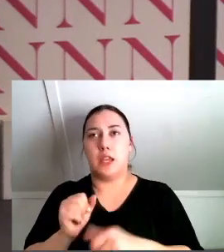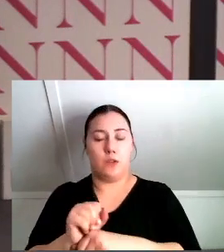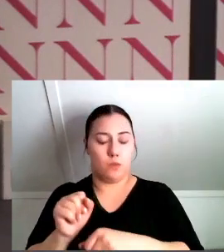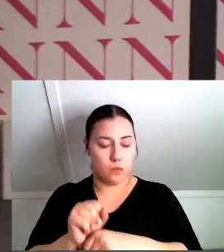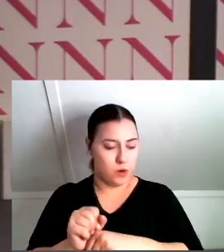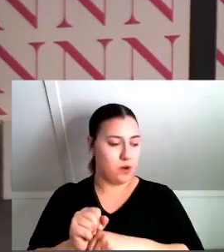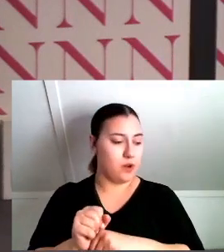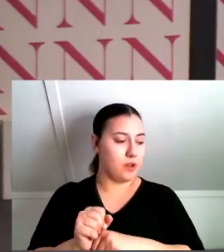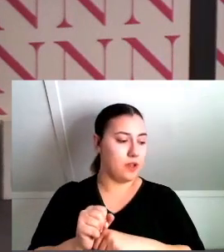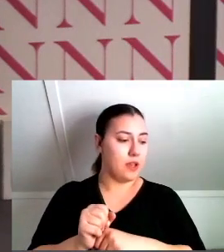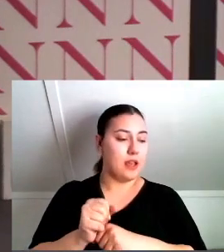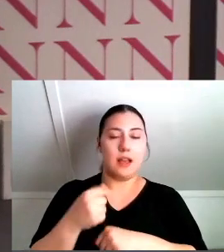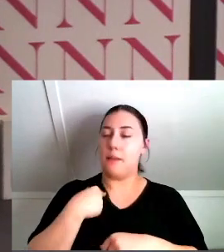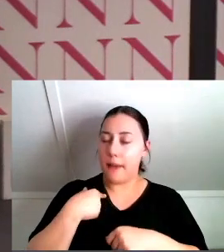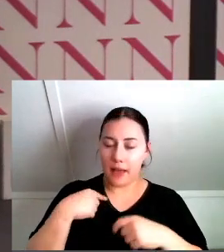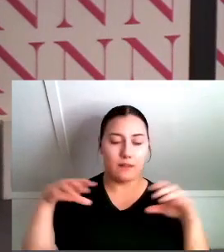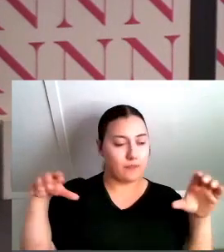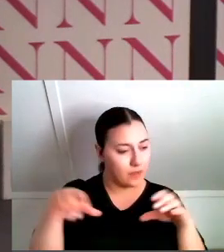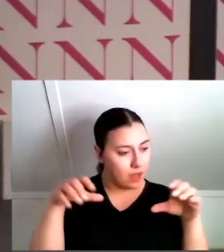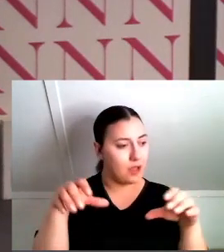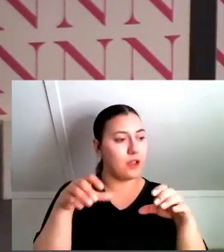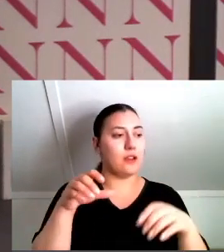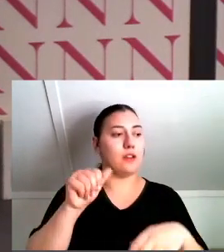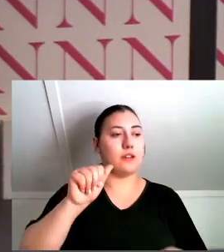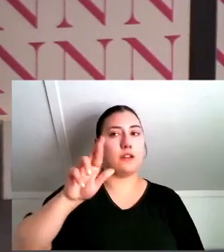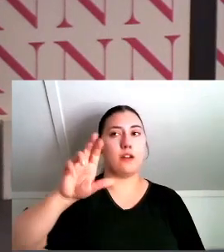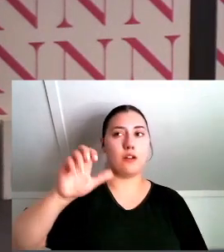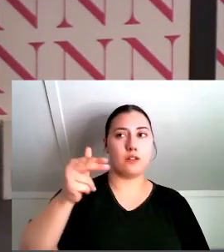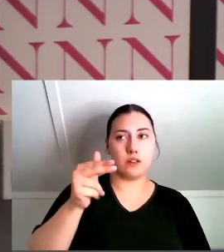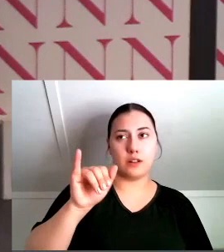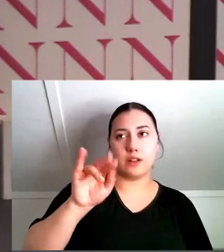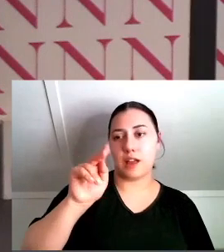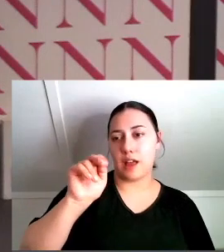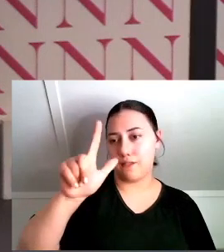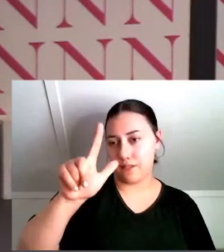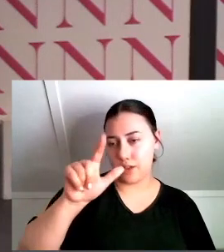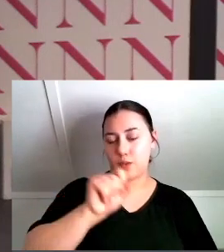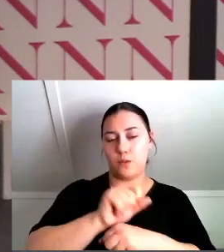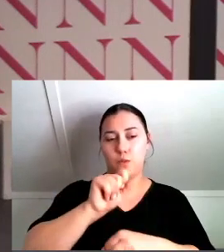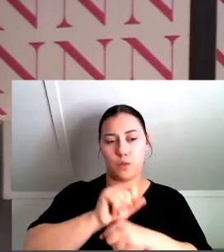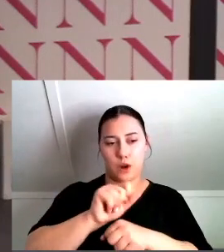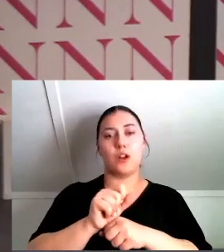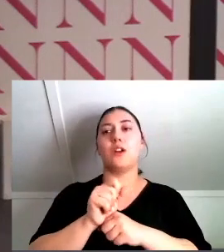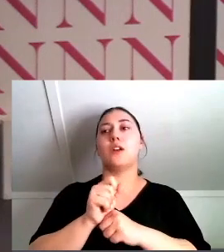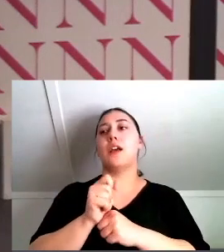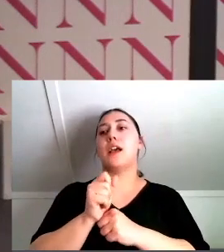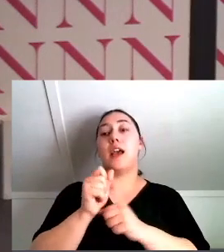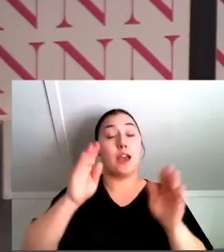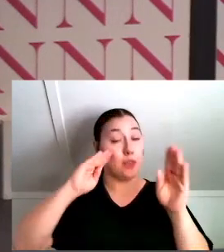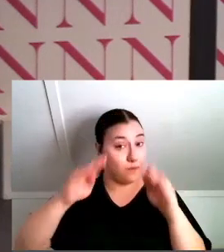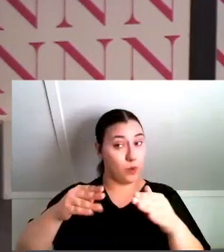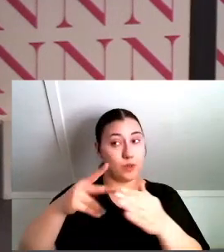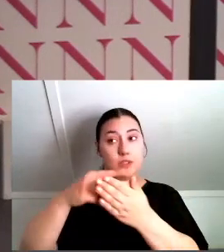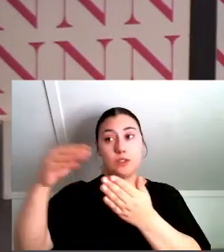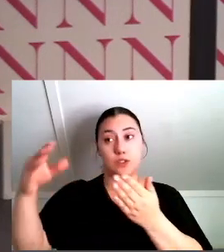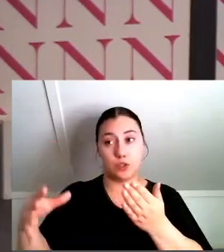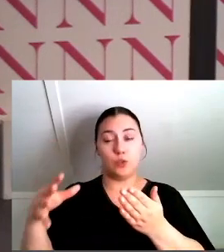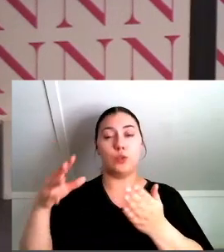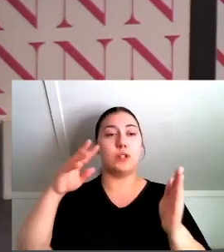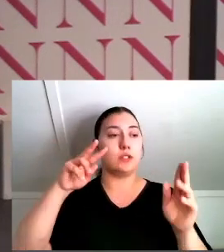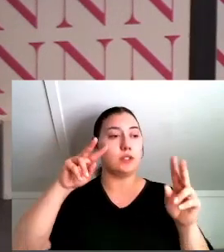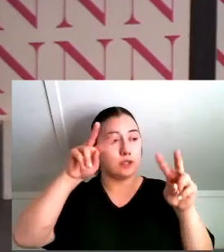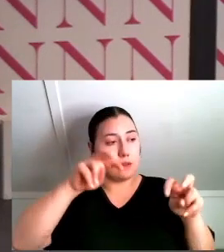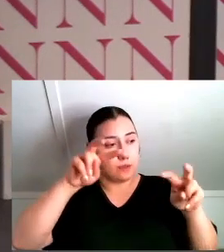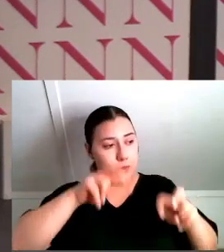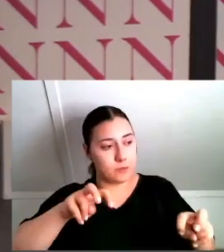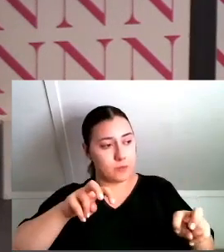So I've done a project called Critical Fans Case where I'm having students look at fanzines